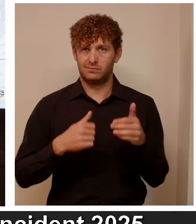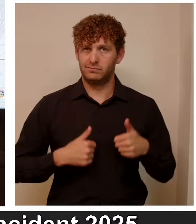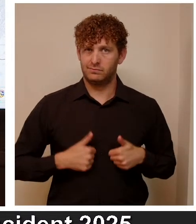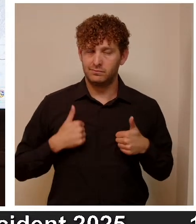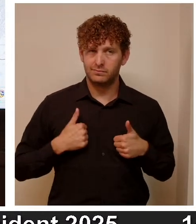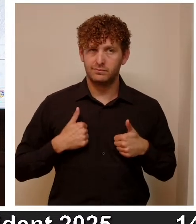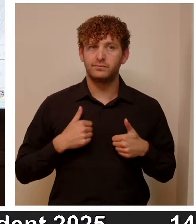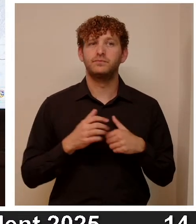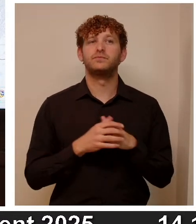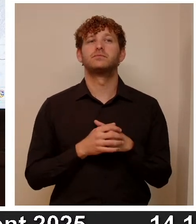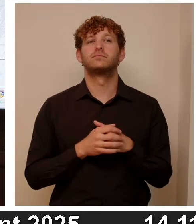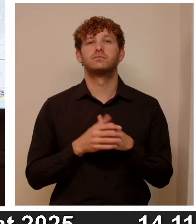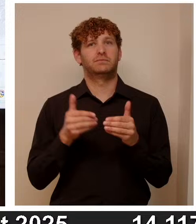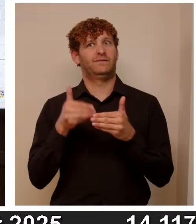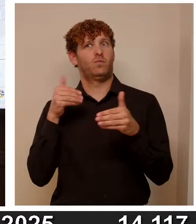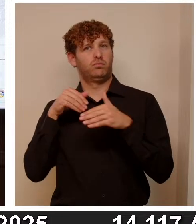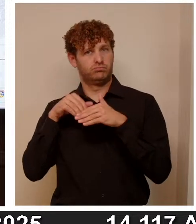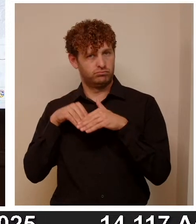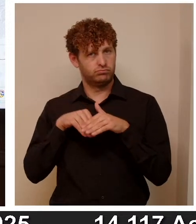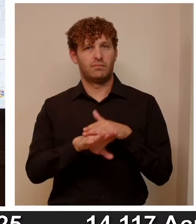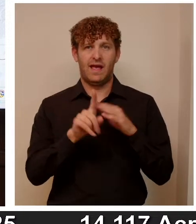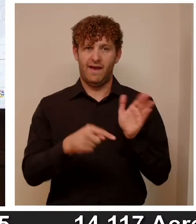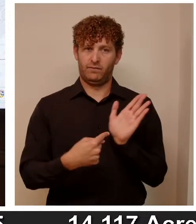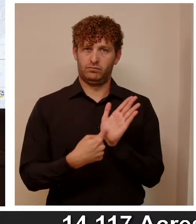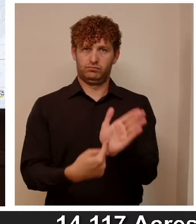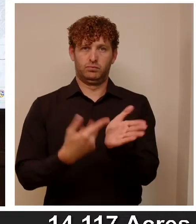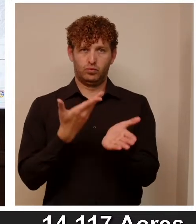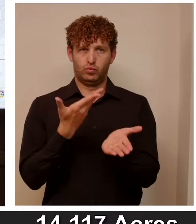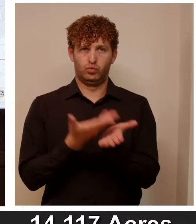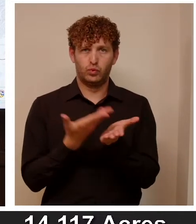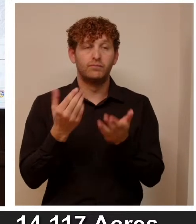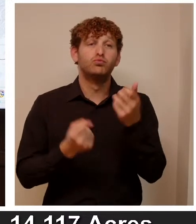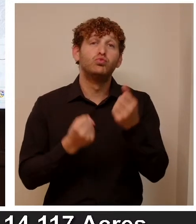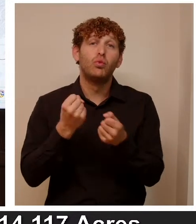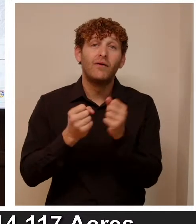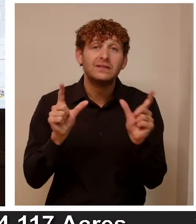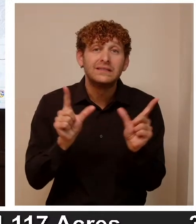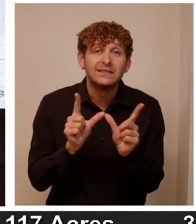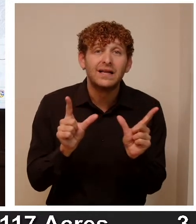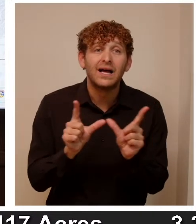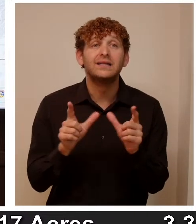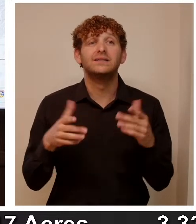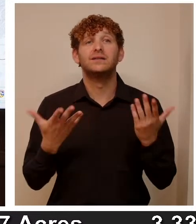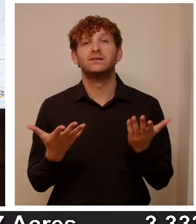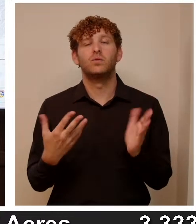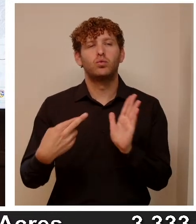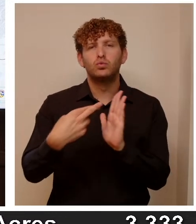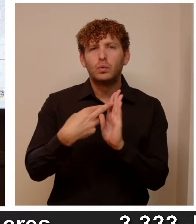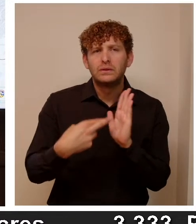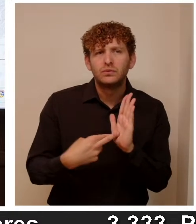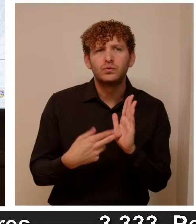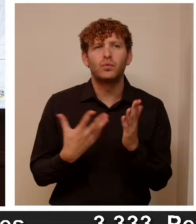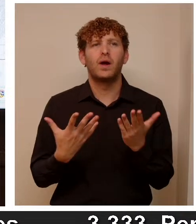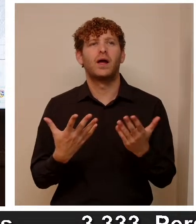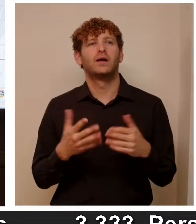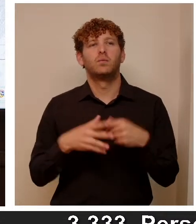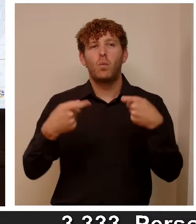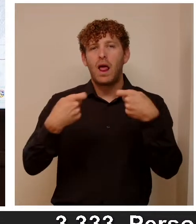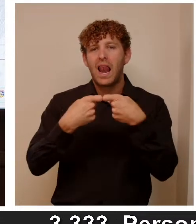you will be let in. That can be a driver's license, registration, utility bills, but you need